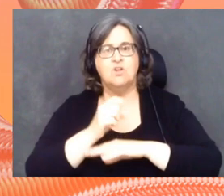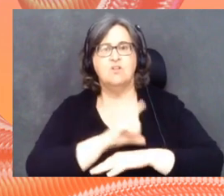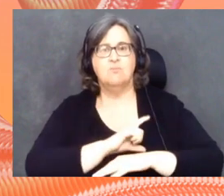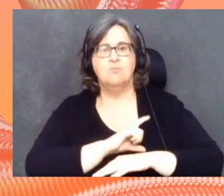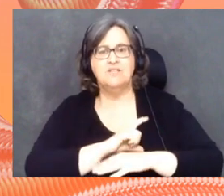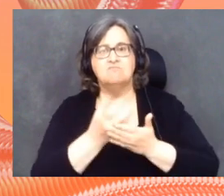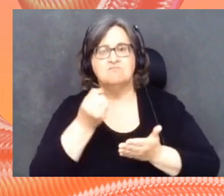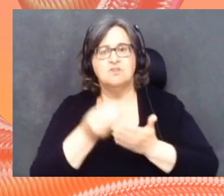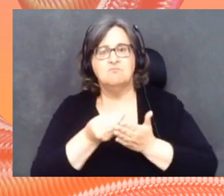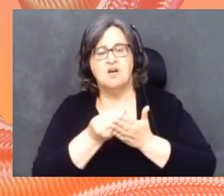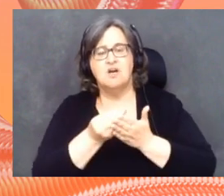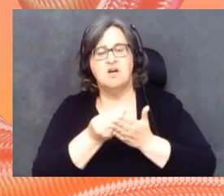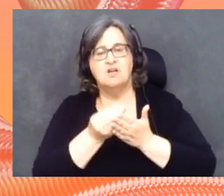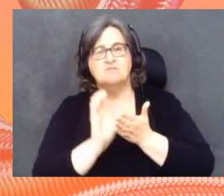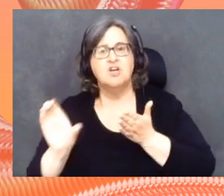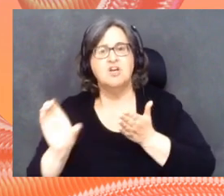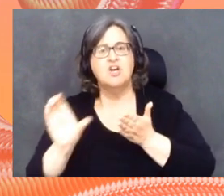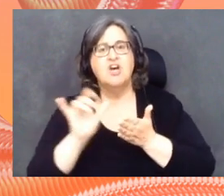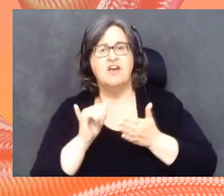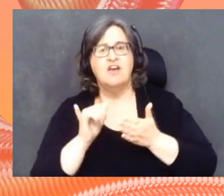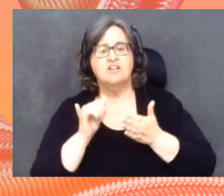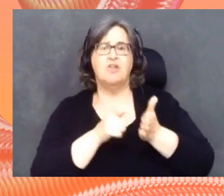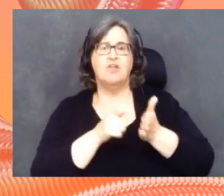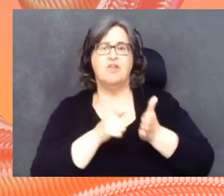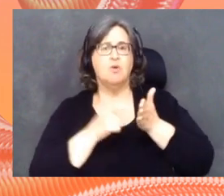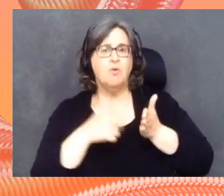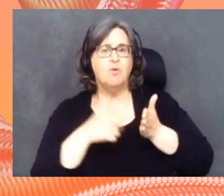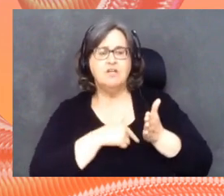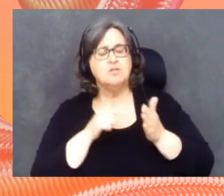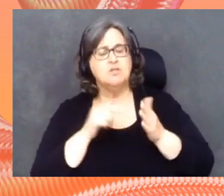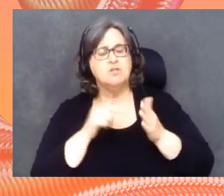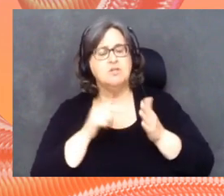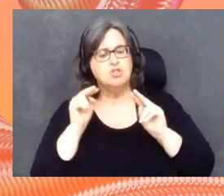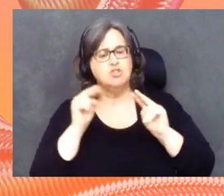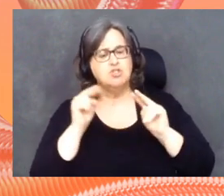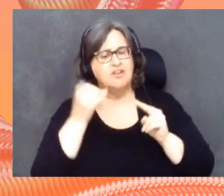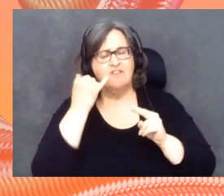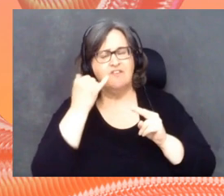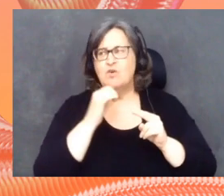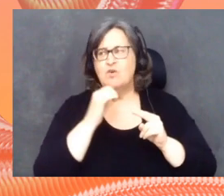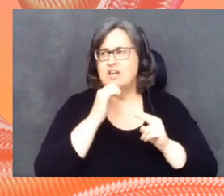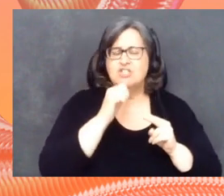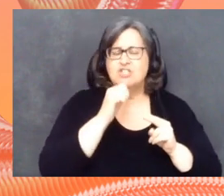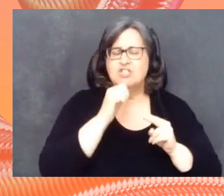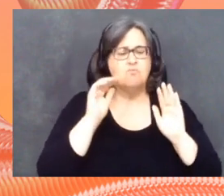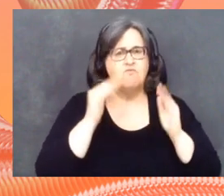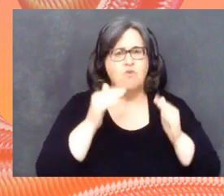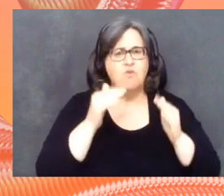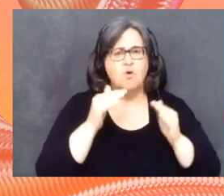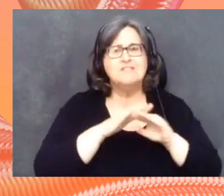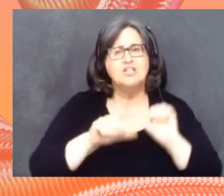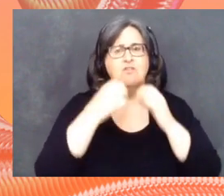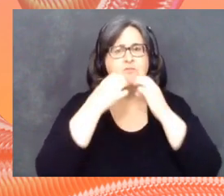I feel like is requiring us to turn and face what we lack when we don't orient to one another as beloved.